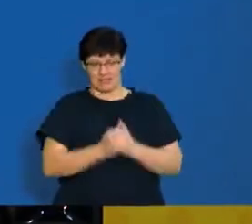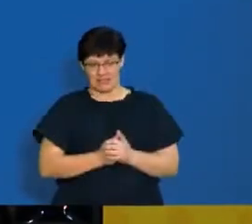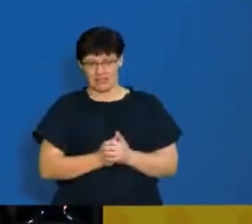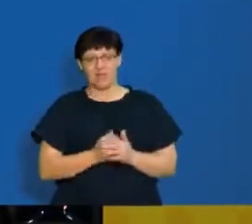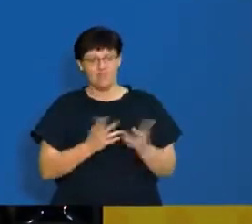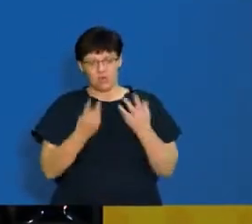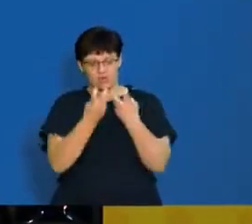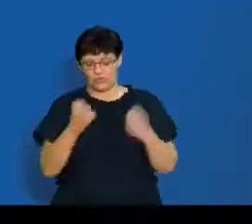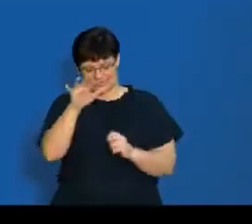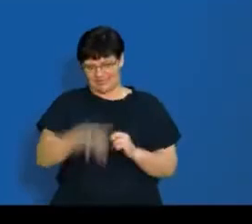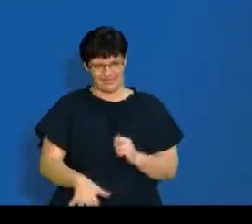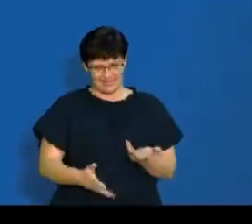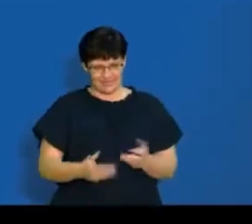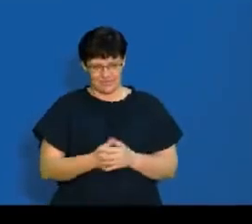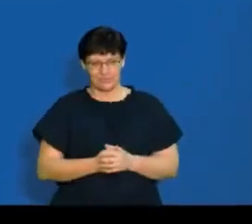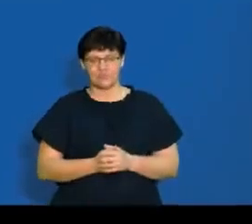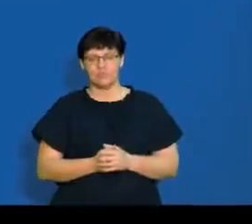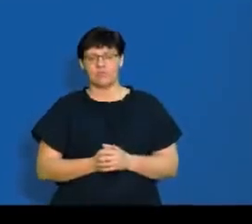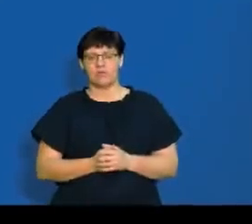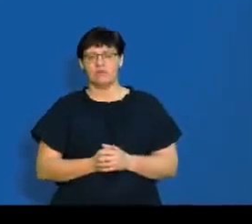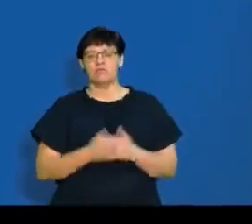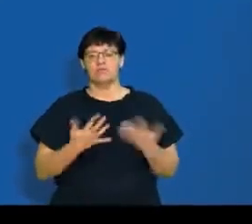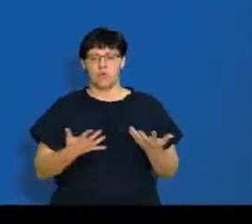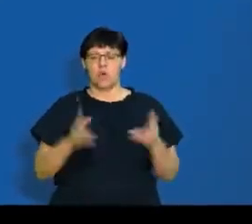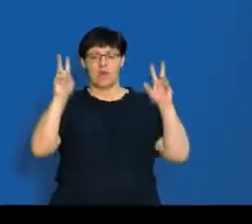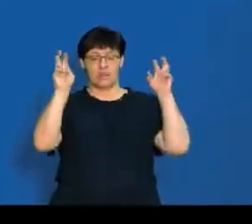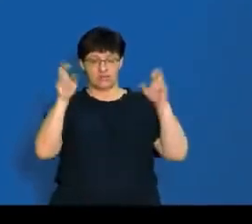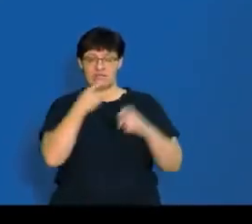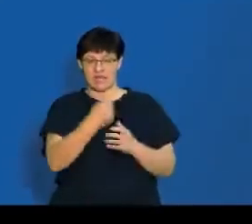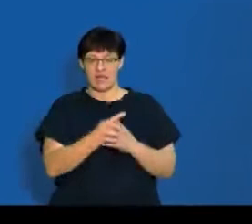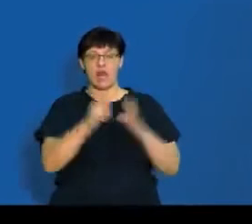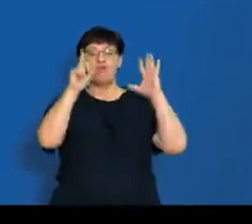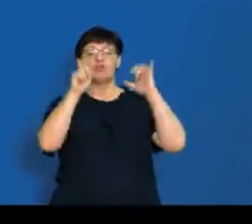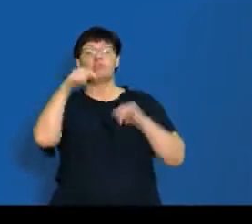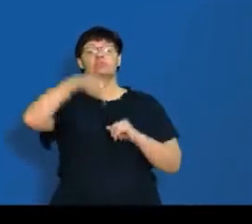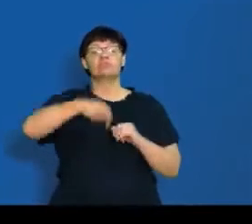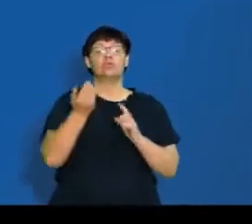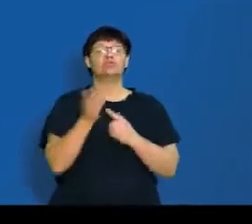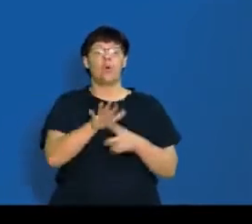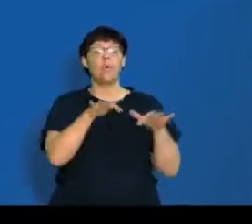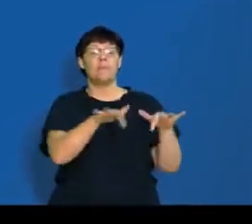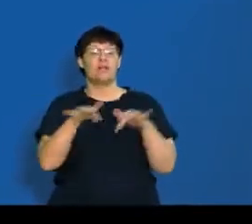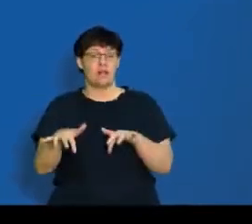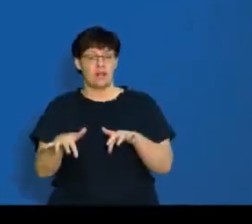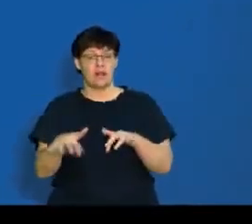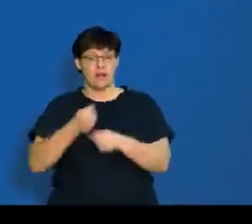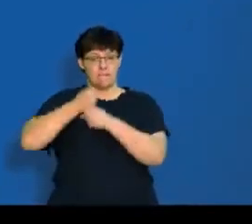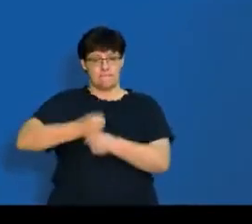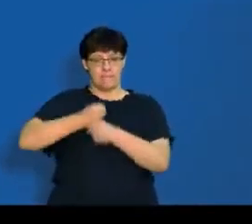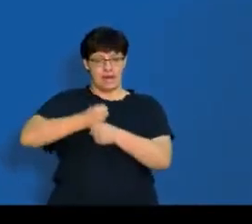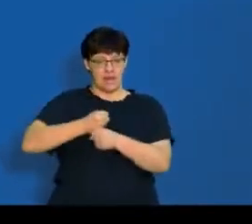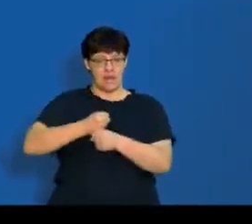rather than the source itself. Okay, so this is the caption. It says, the photograph below shows people carrying a